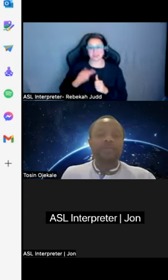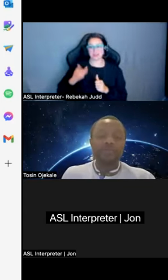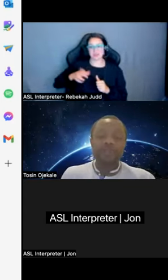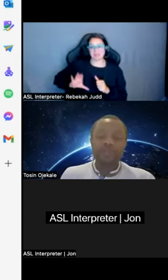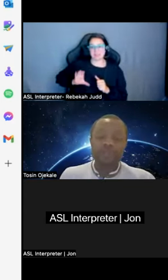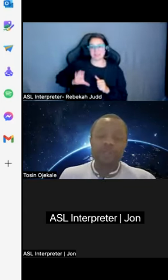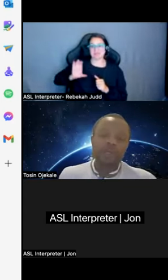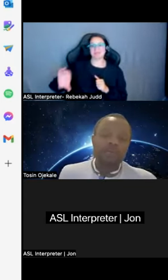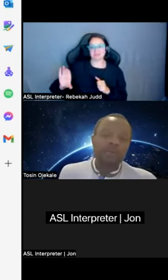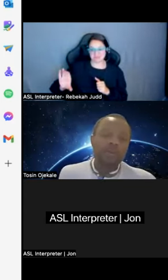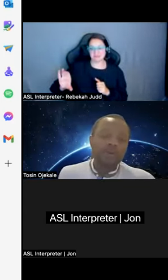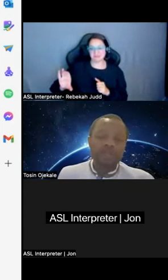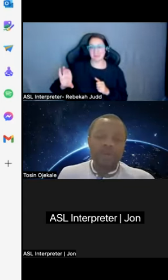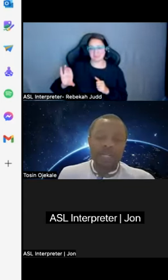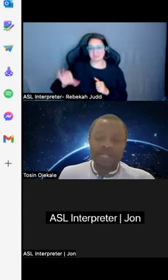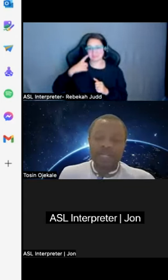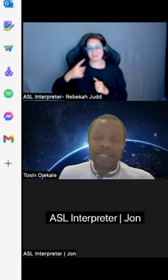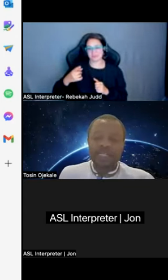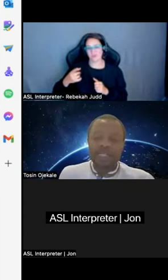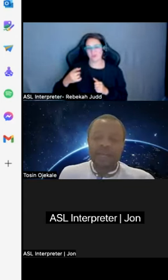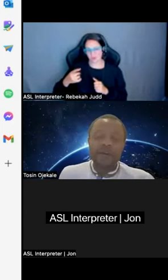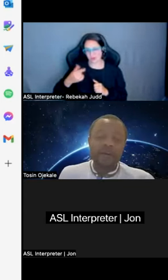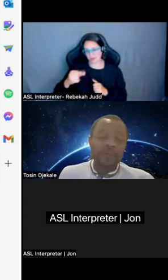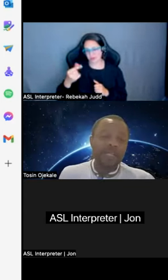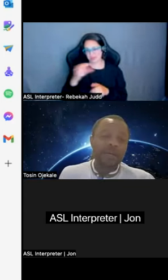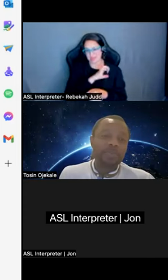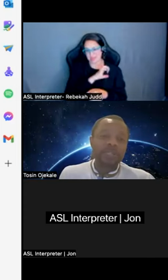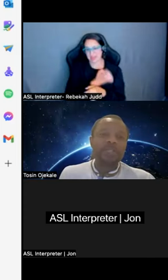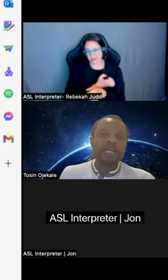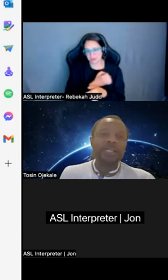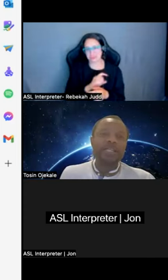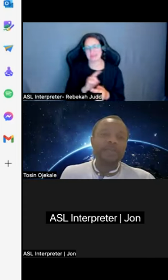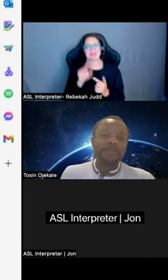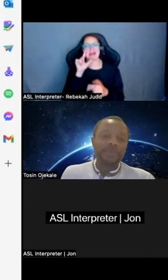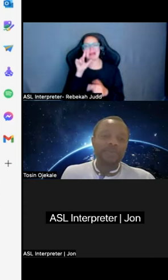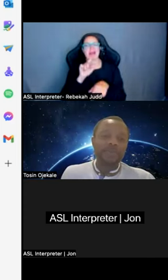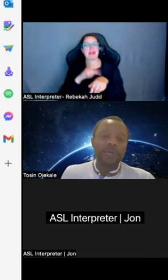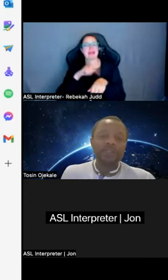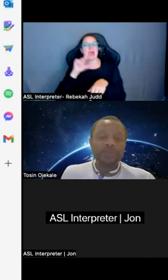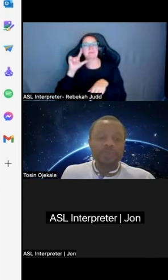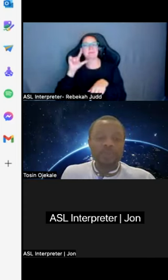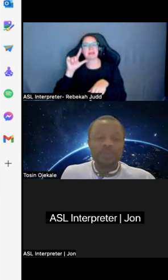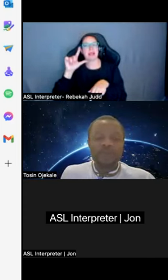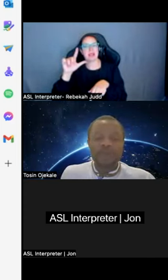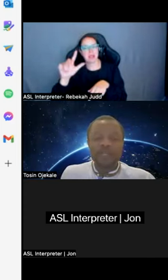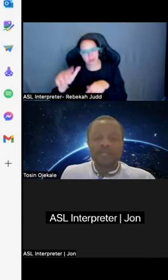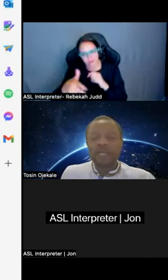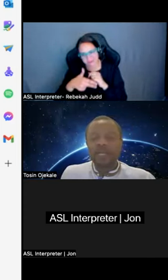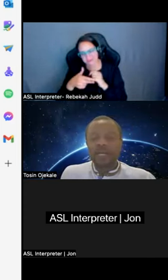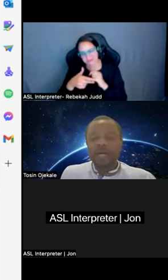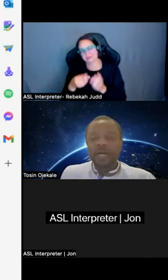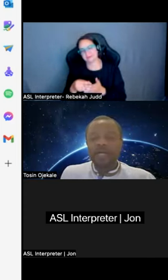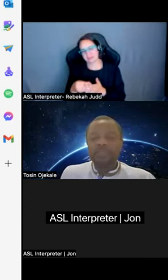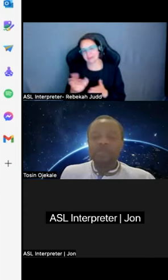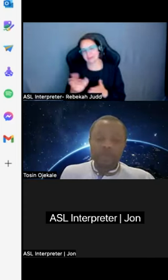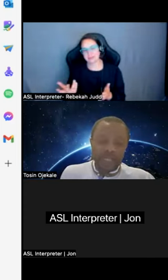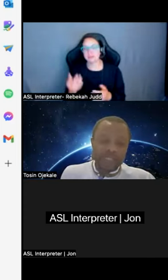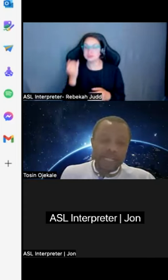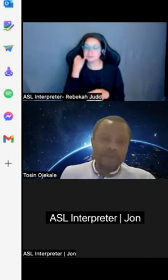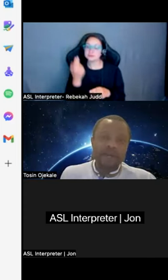cost reduction. But most importantly is the environmental protection that they give to you. So when you use most of these,